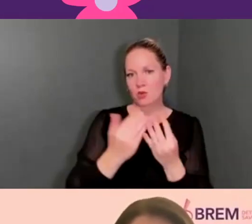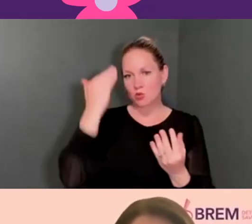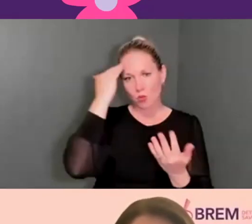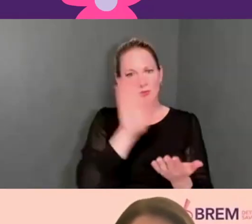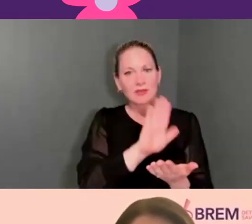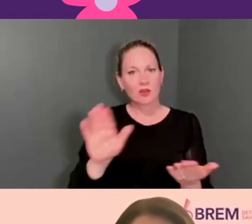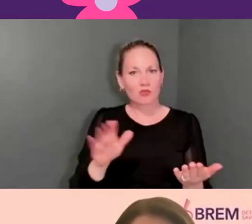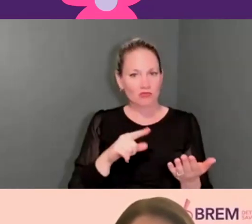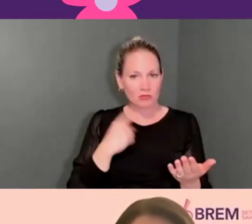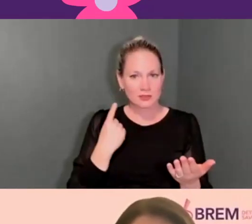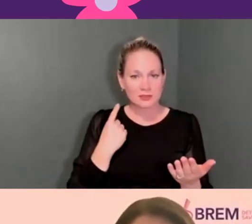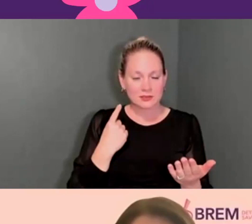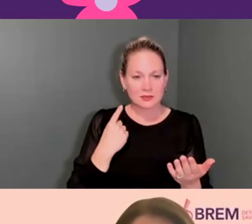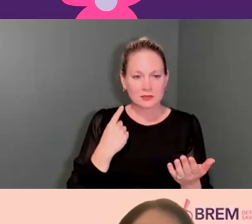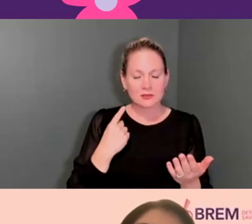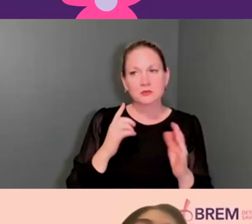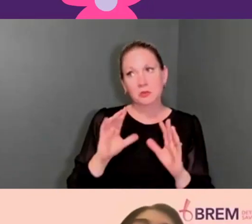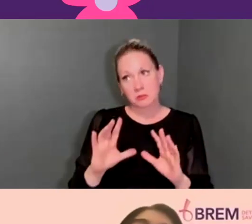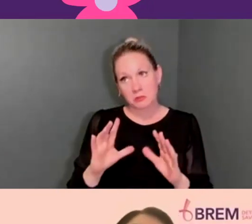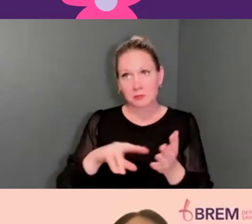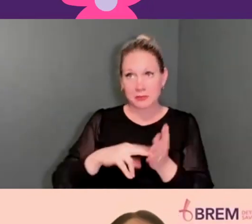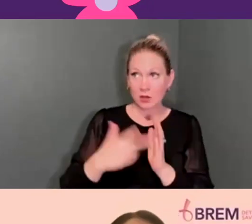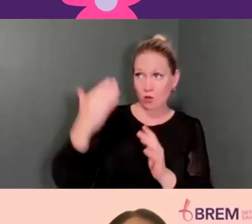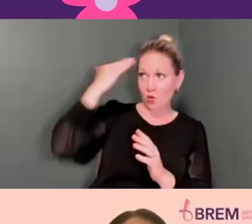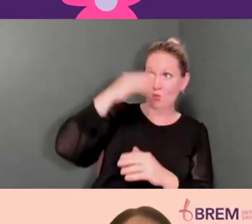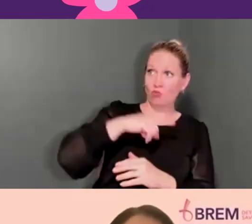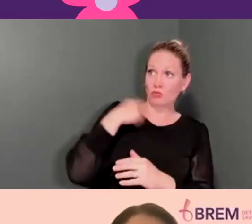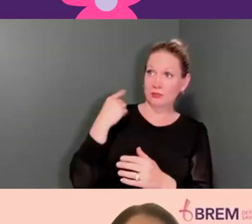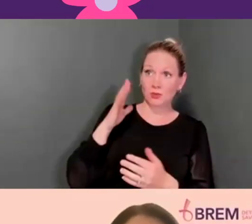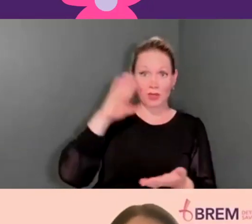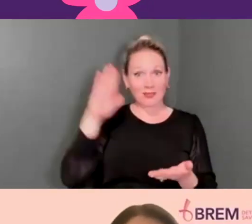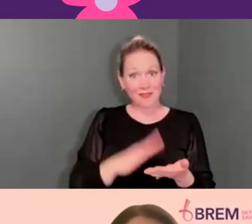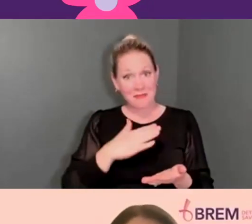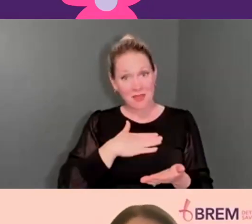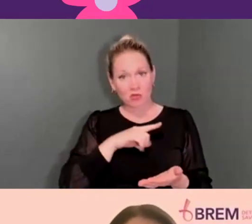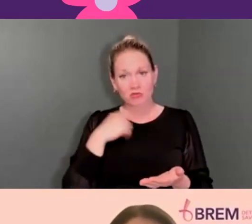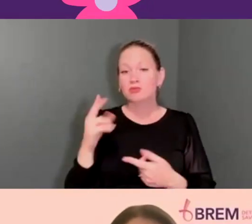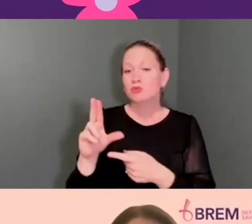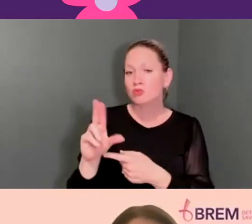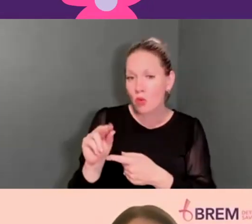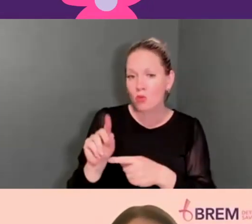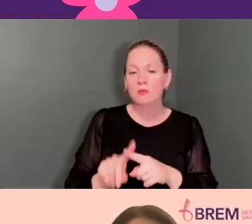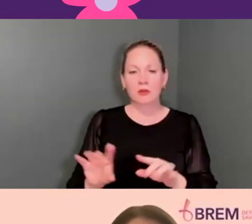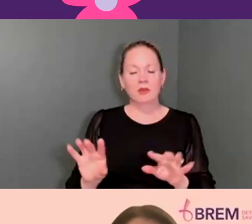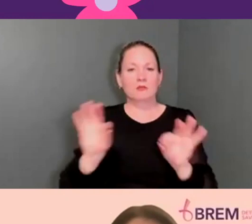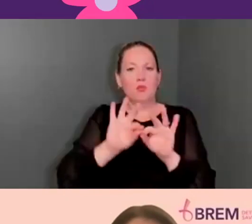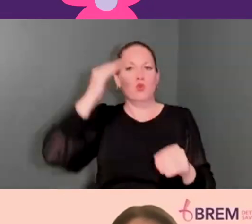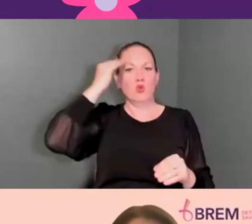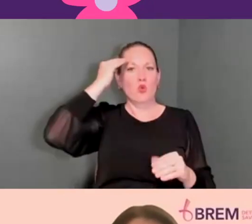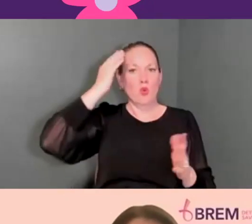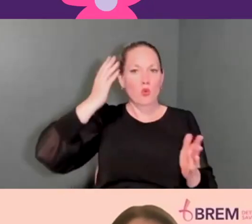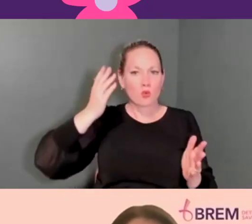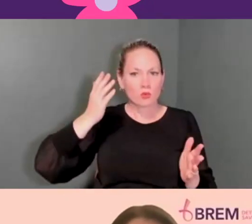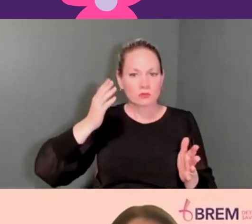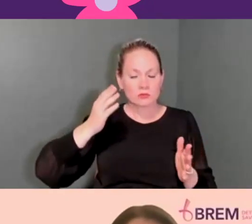I'm not saying that knowing about their risk or the fact that they've had it would have lowered my risk, but at least it would have been something to know once I started.